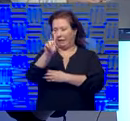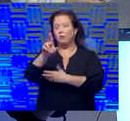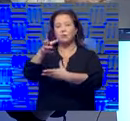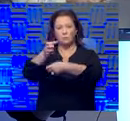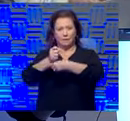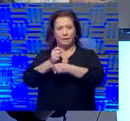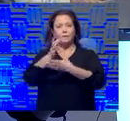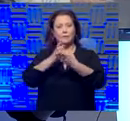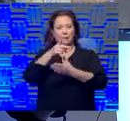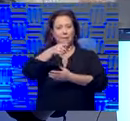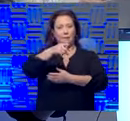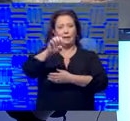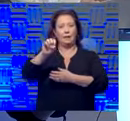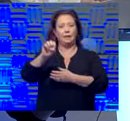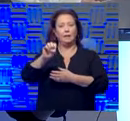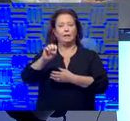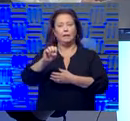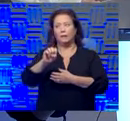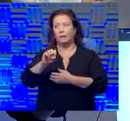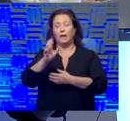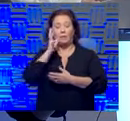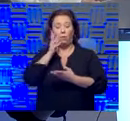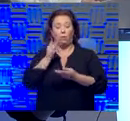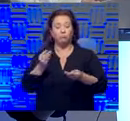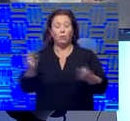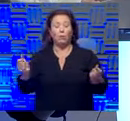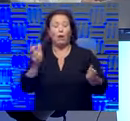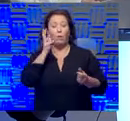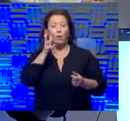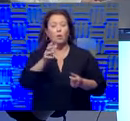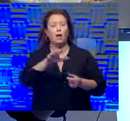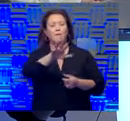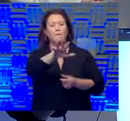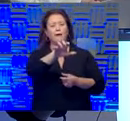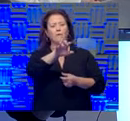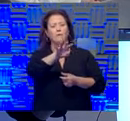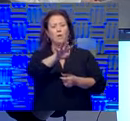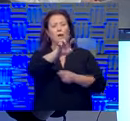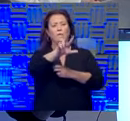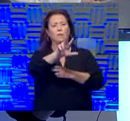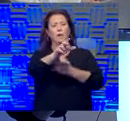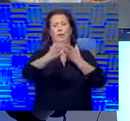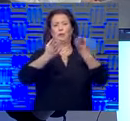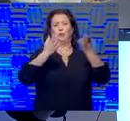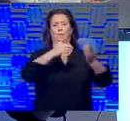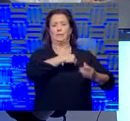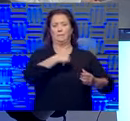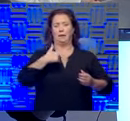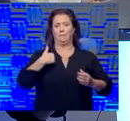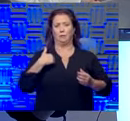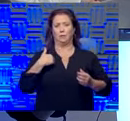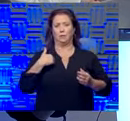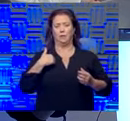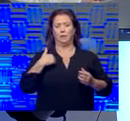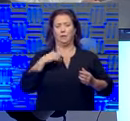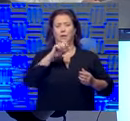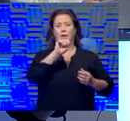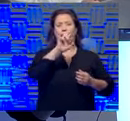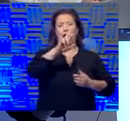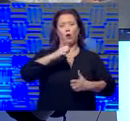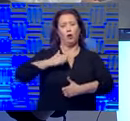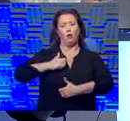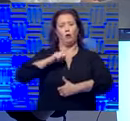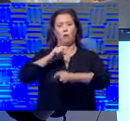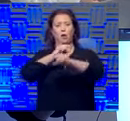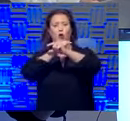and and that would go away. We have 543 service members, Air and Army